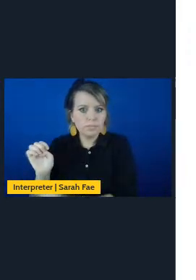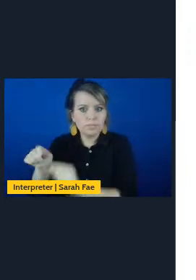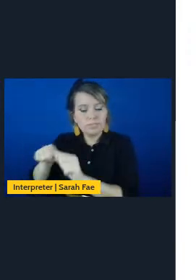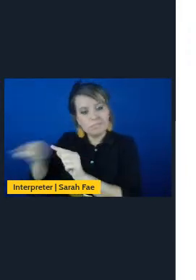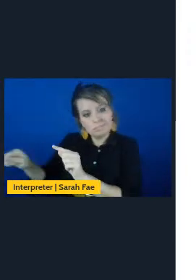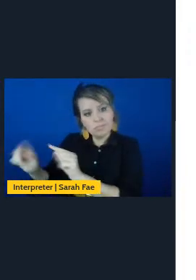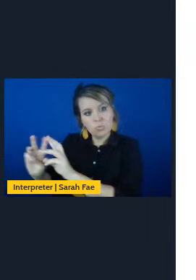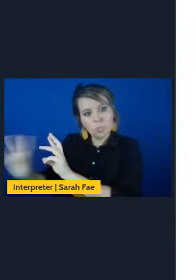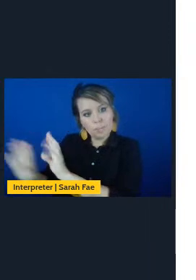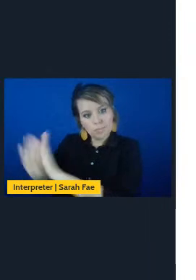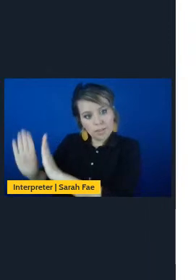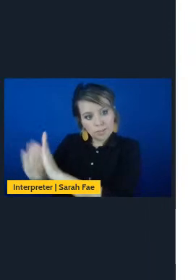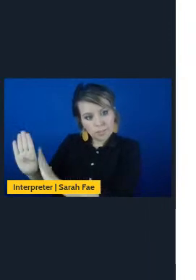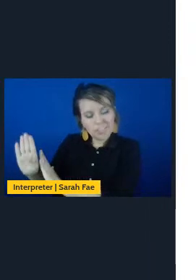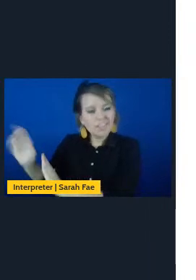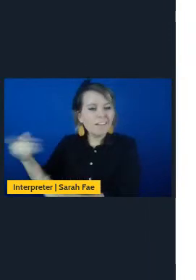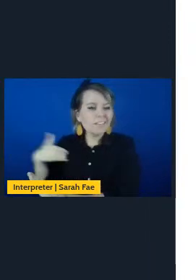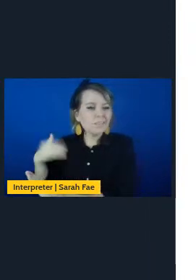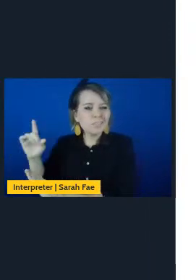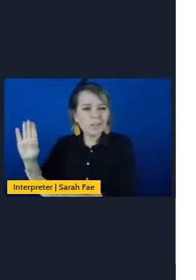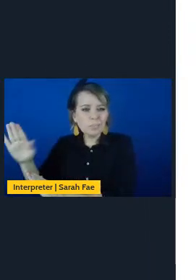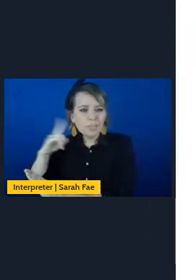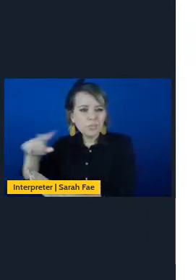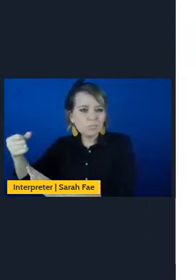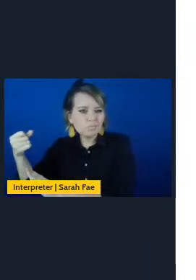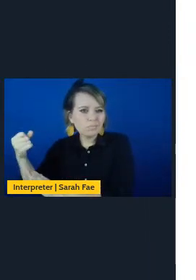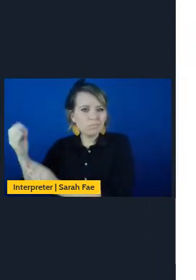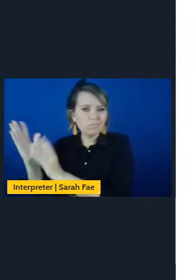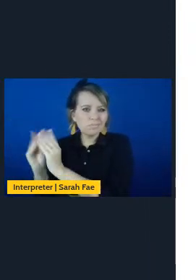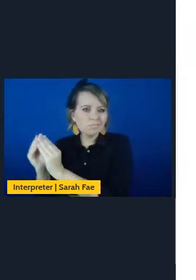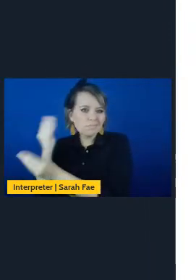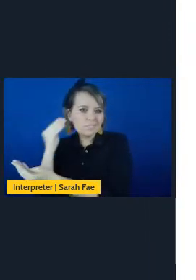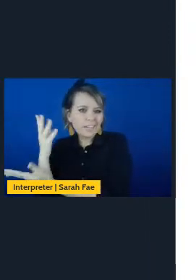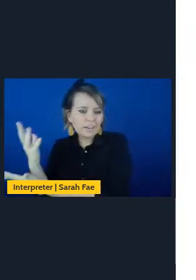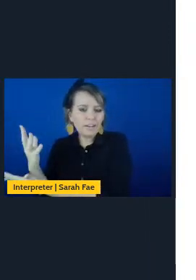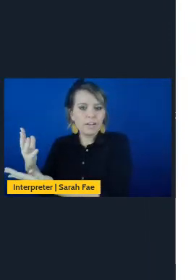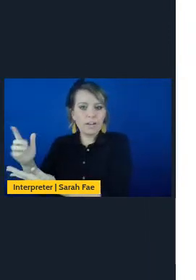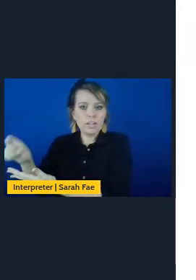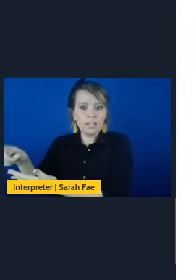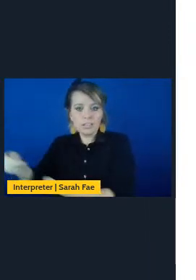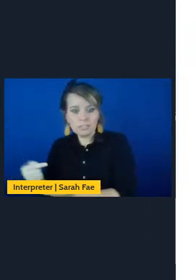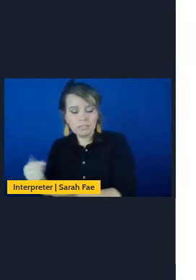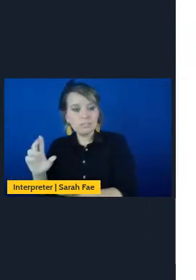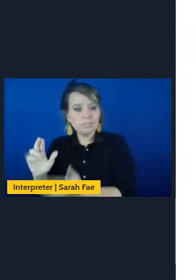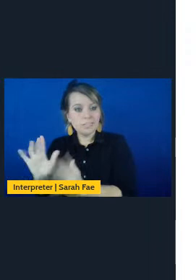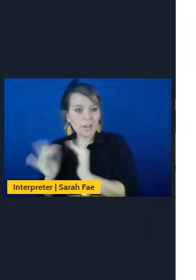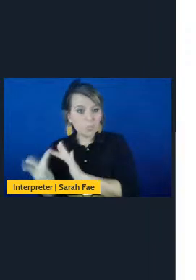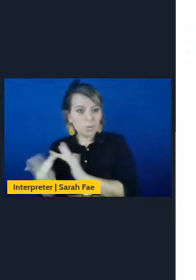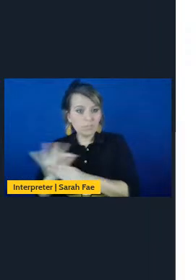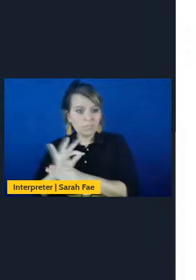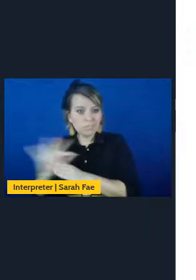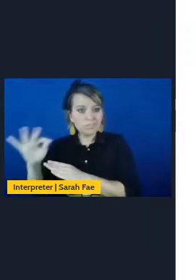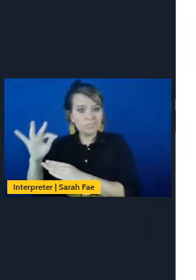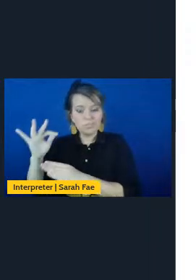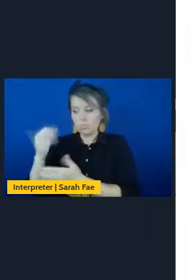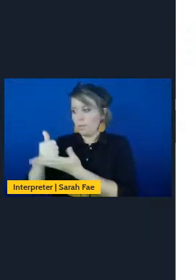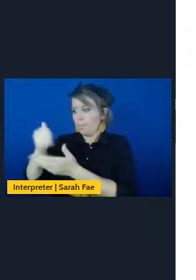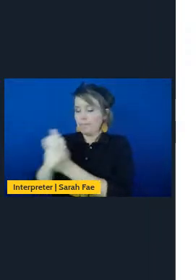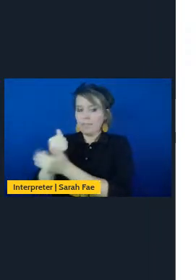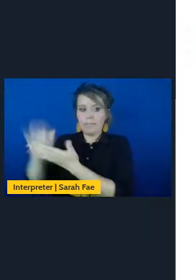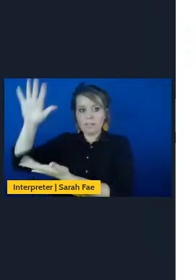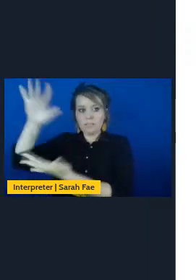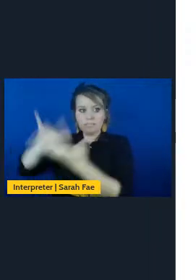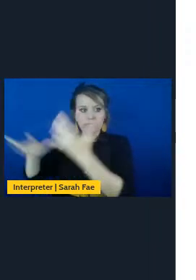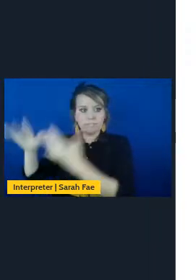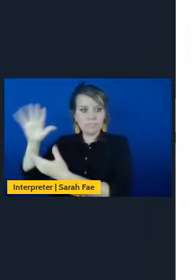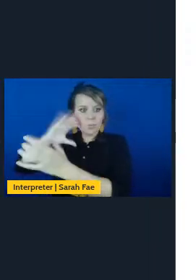database, let's say, to store session data. I need some network functionality to help all those components communicate, right? And I also need to monitor